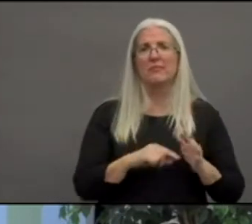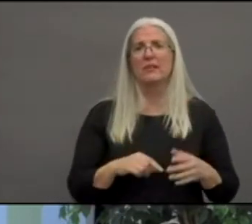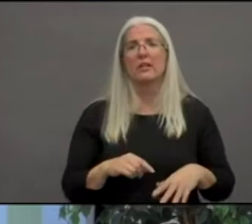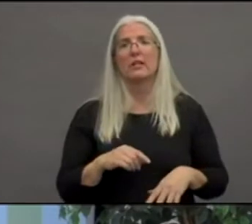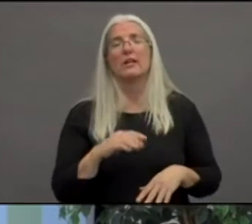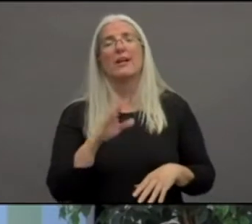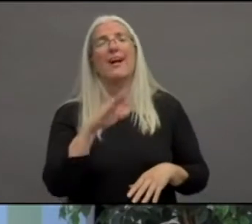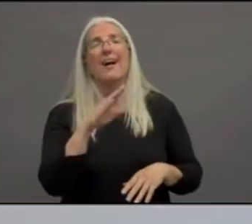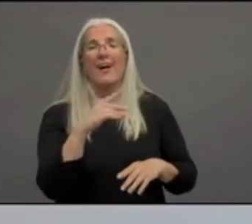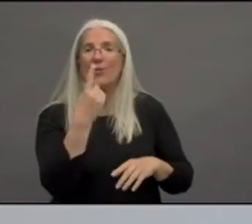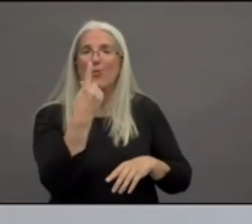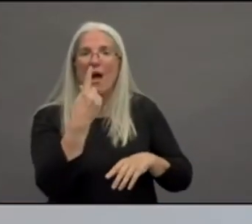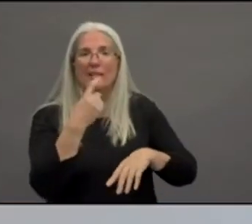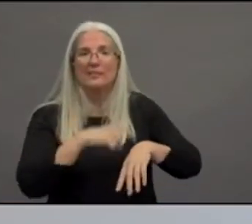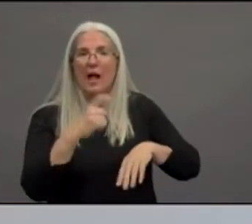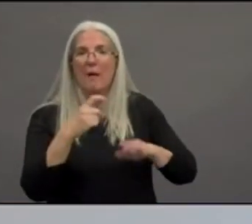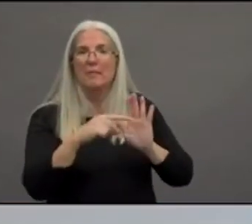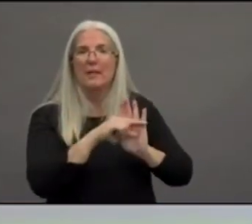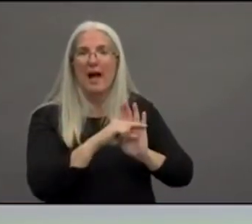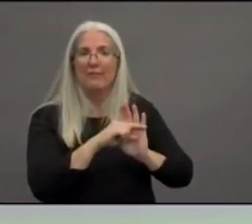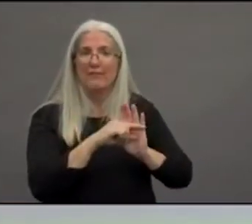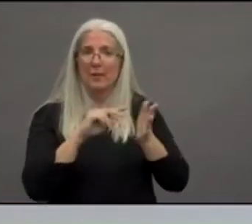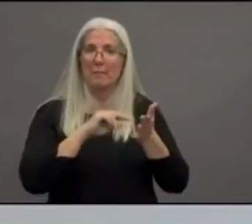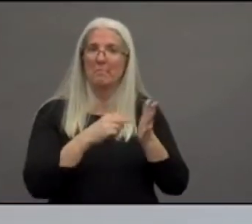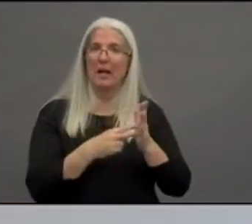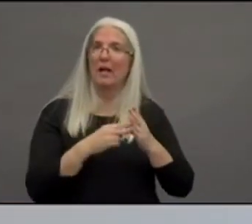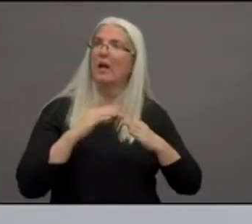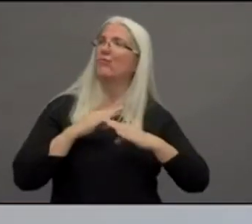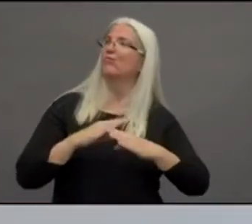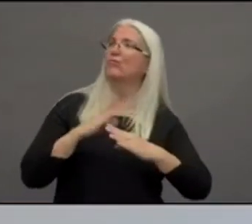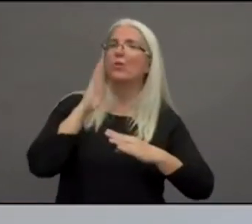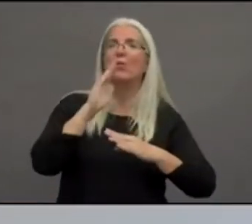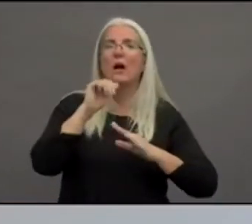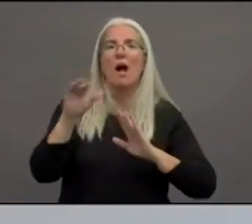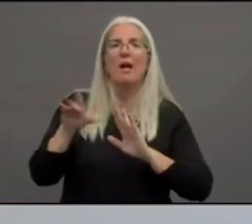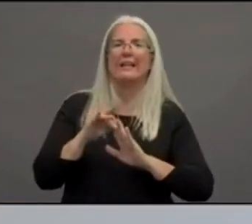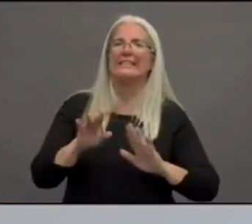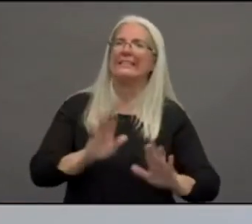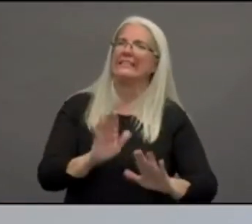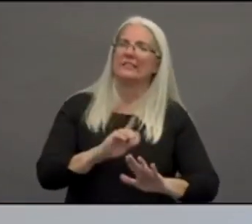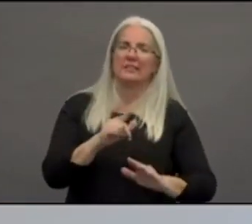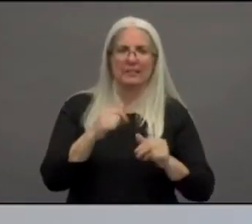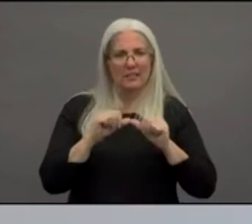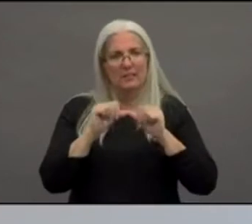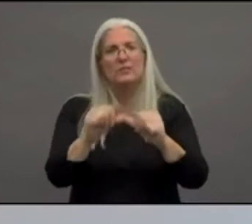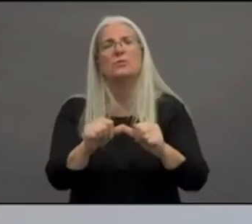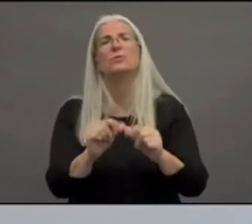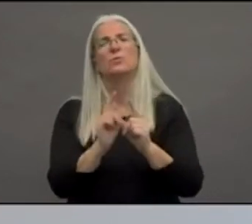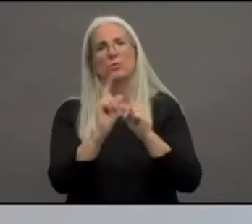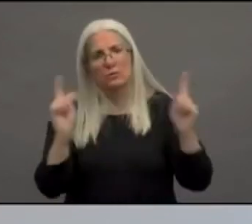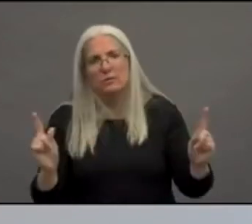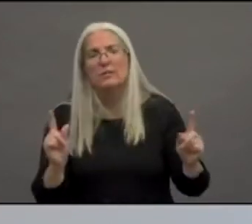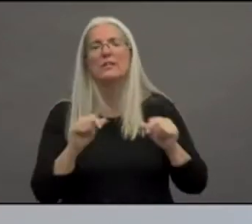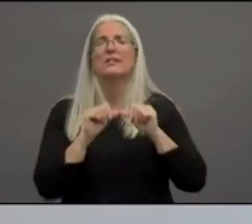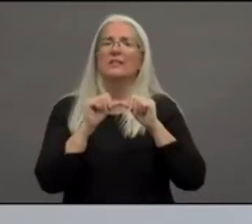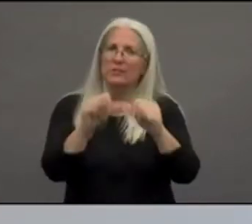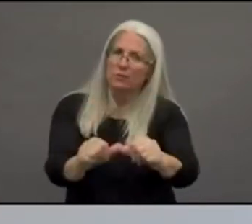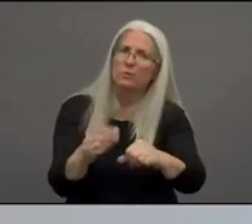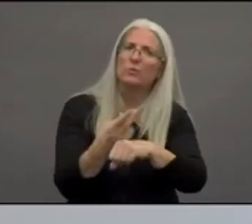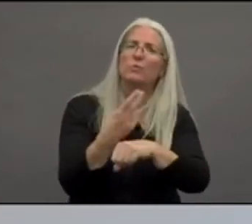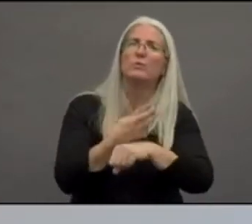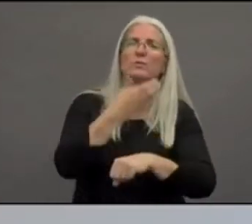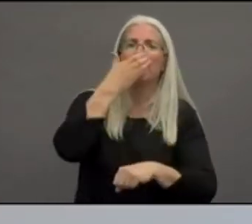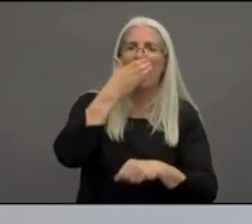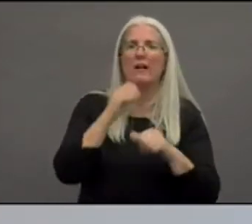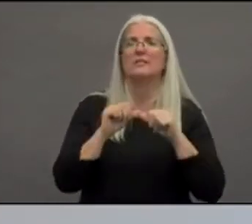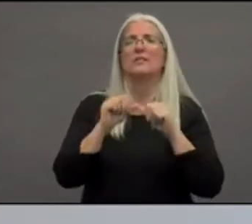should still continue to practice social distancing and always wear your face mask when you are in public and wash your hands on a regular basis. And